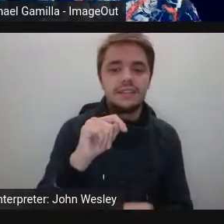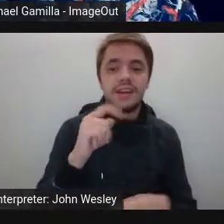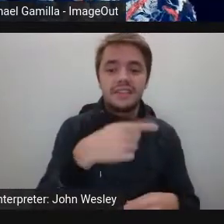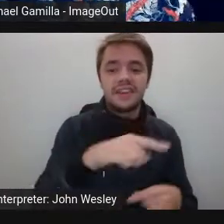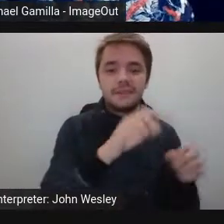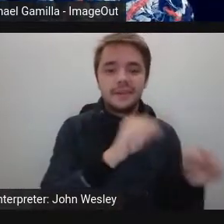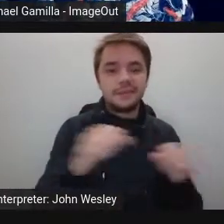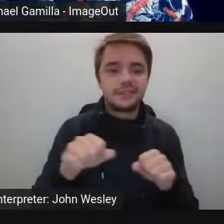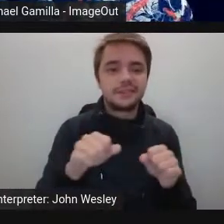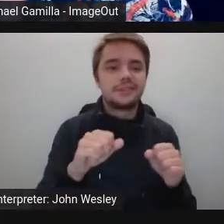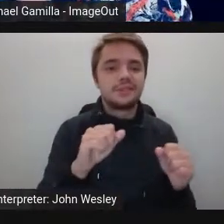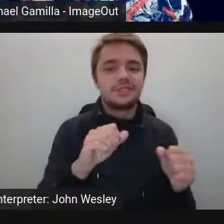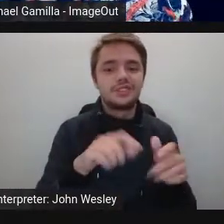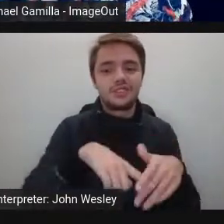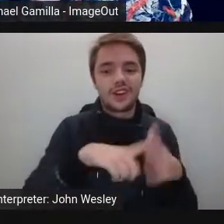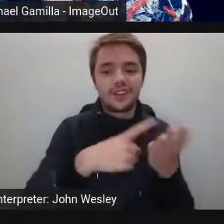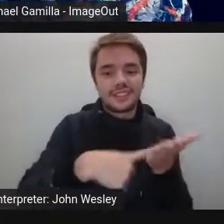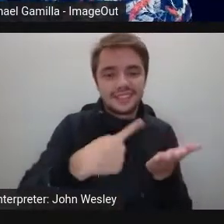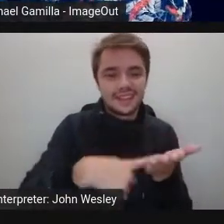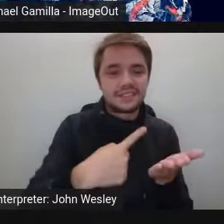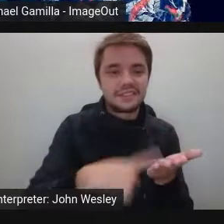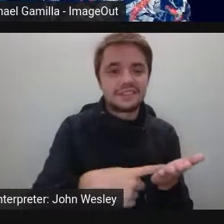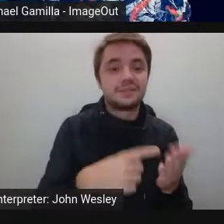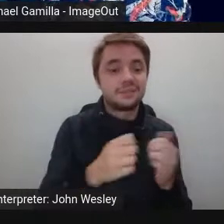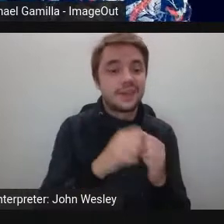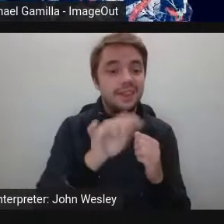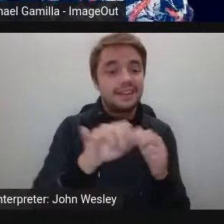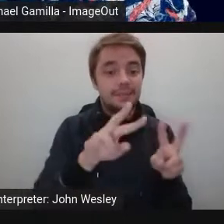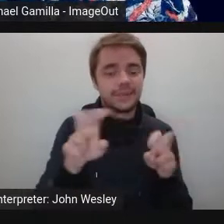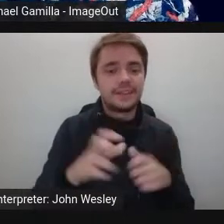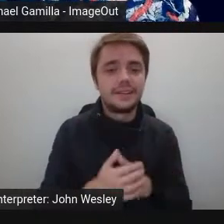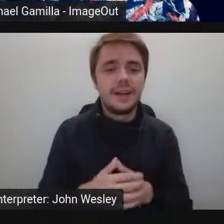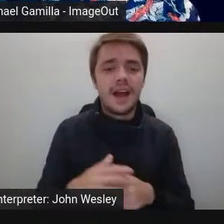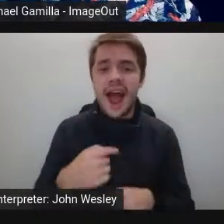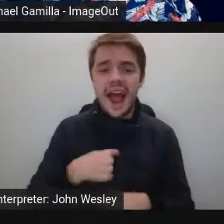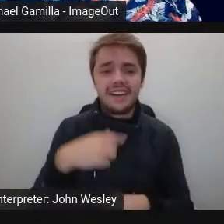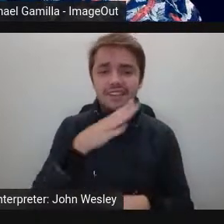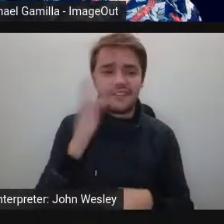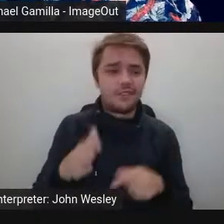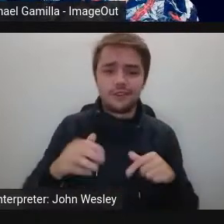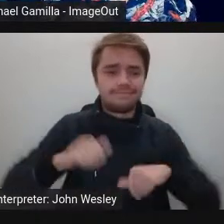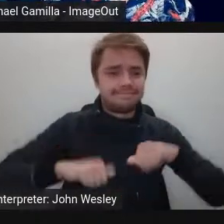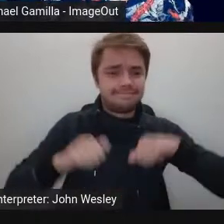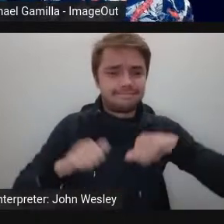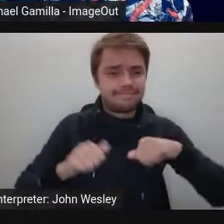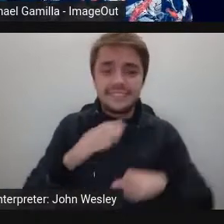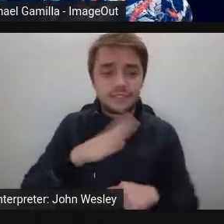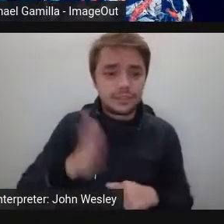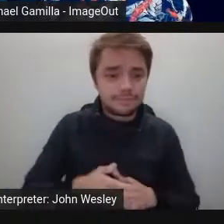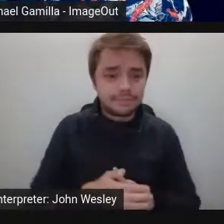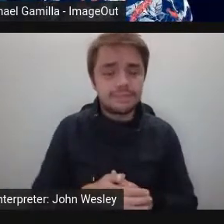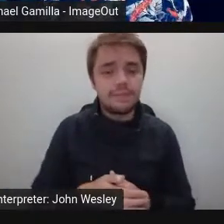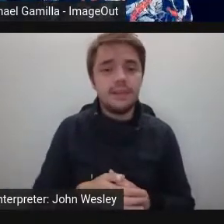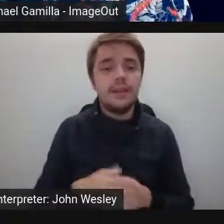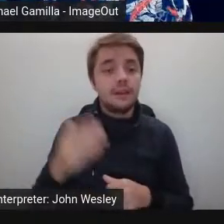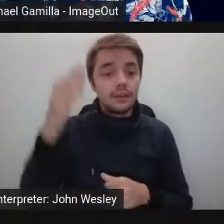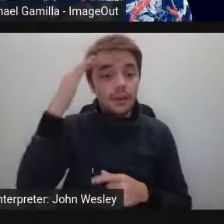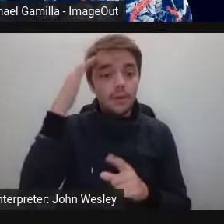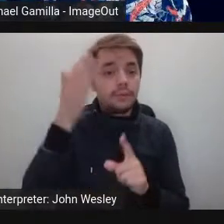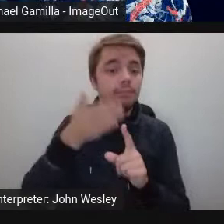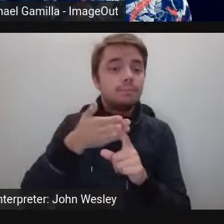think I for one never had a hesitation. I always said, let's just go for it. I know that when we were in pre-production, we did have a couple